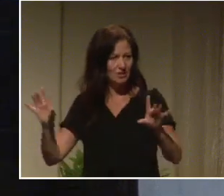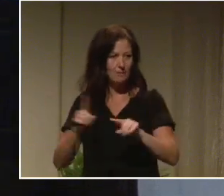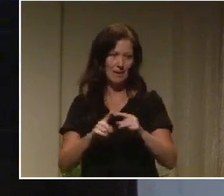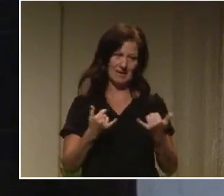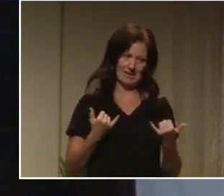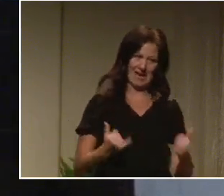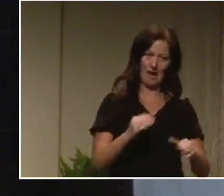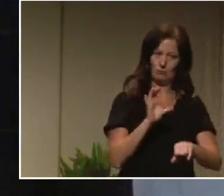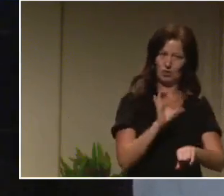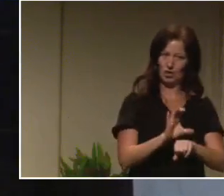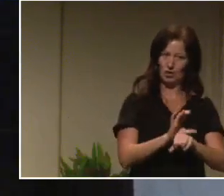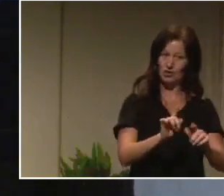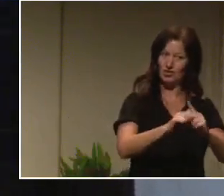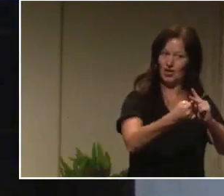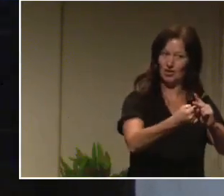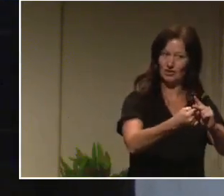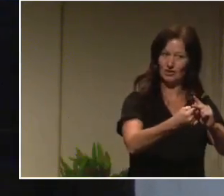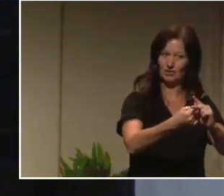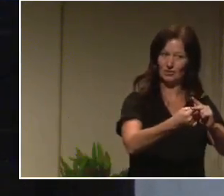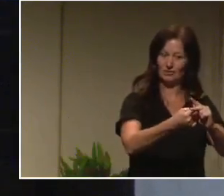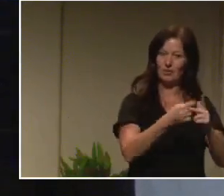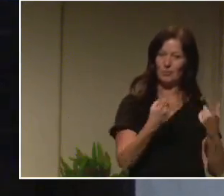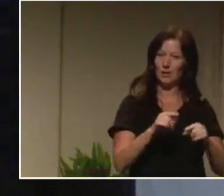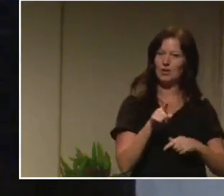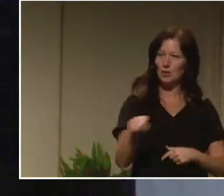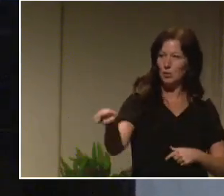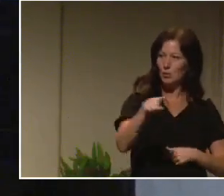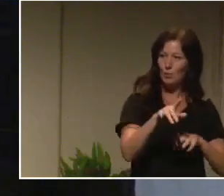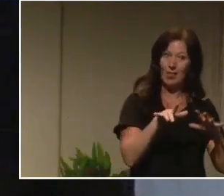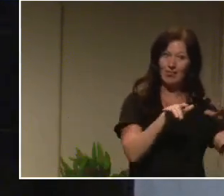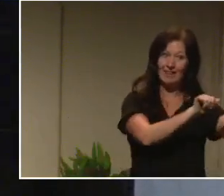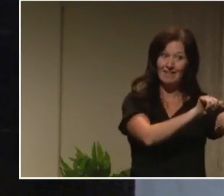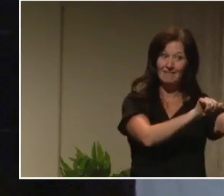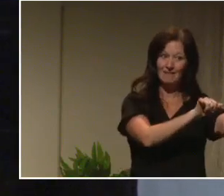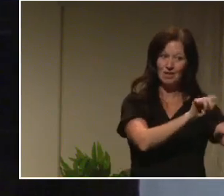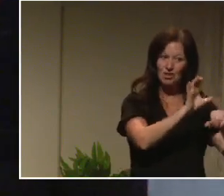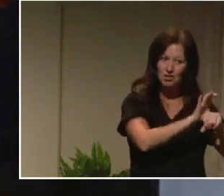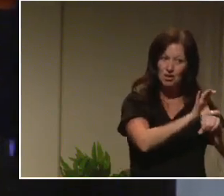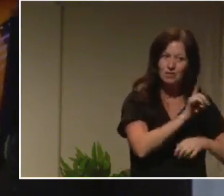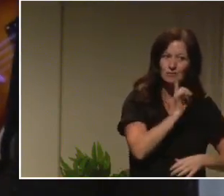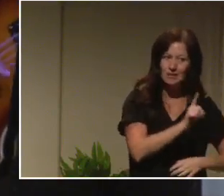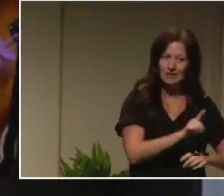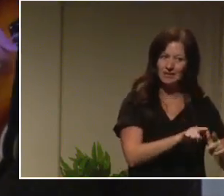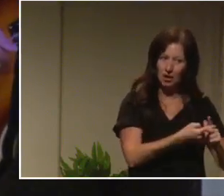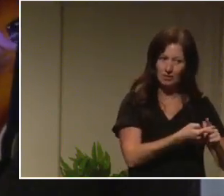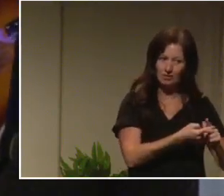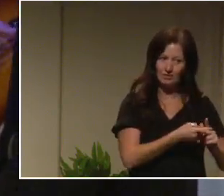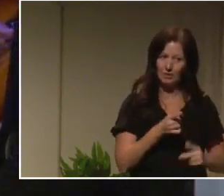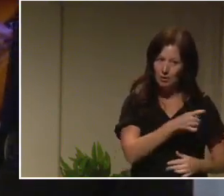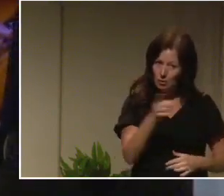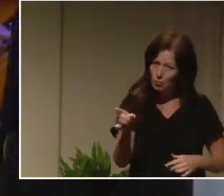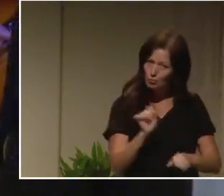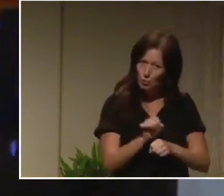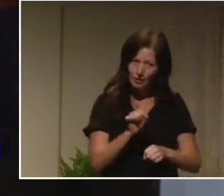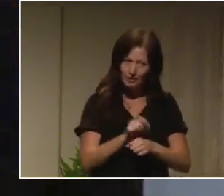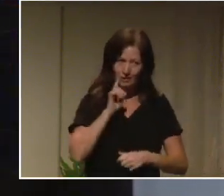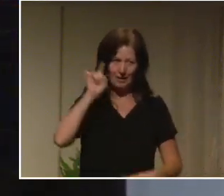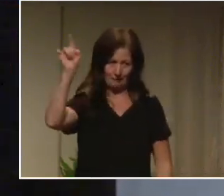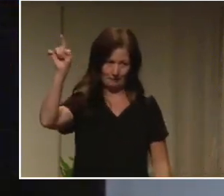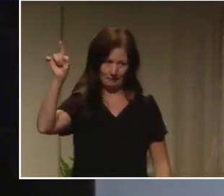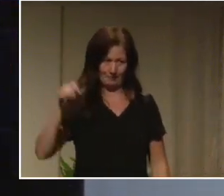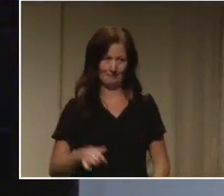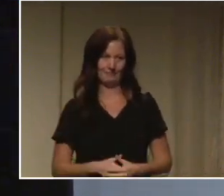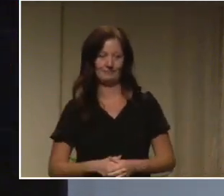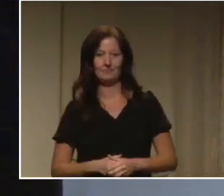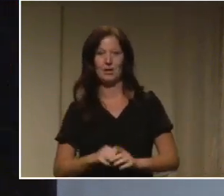Now, we are the church gathered, but church goes on all week. And so I just want to say on God's behalf,